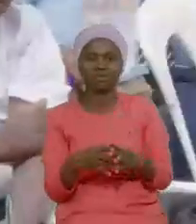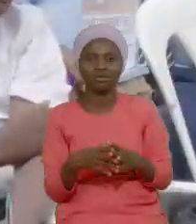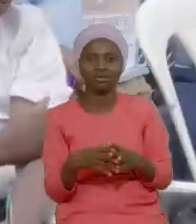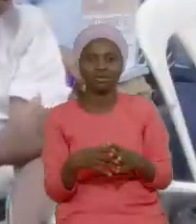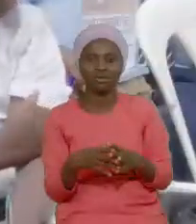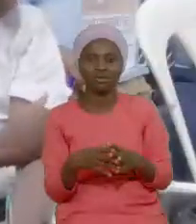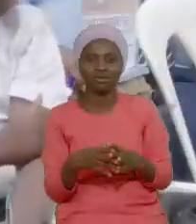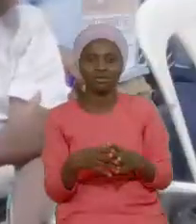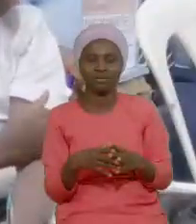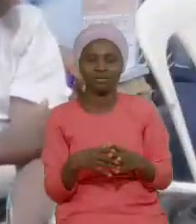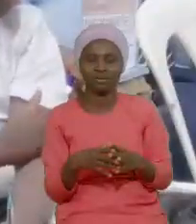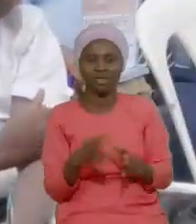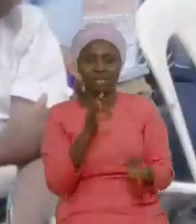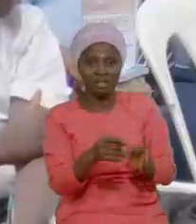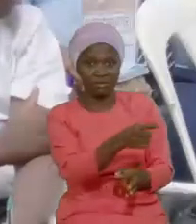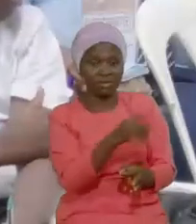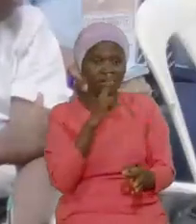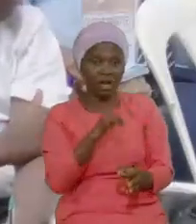If they are dark, how about you?